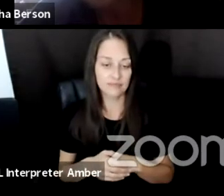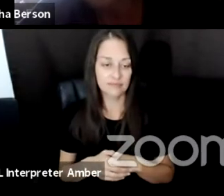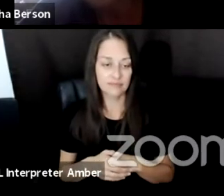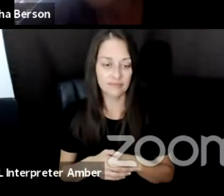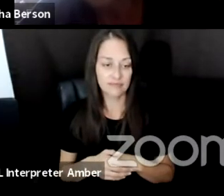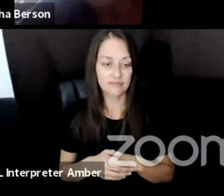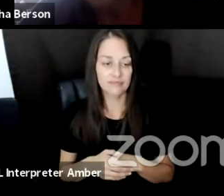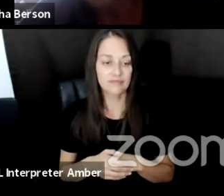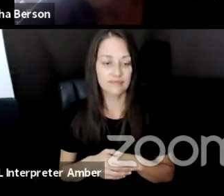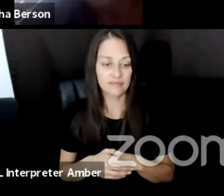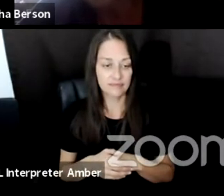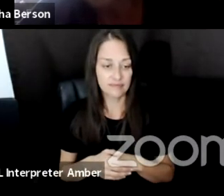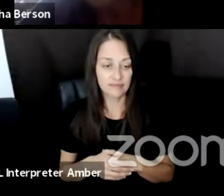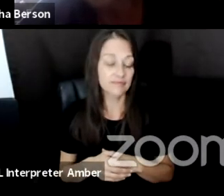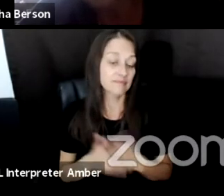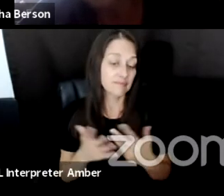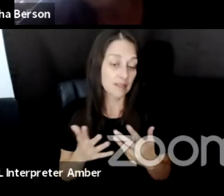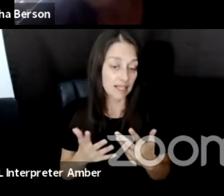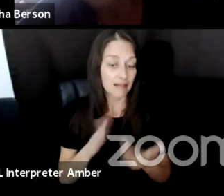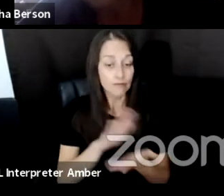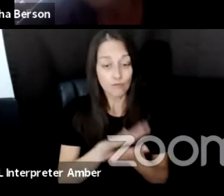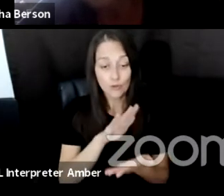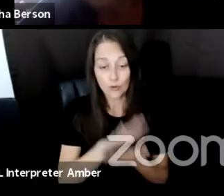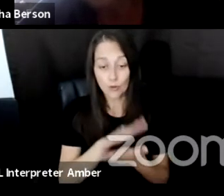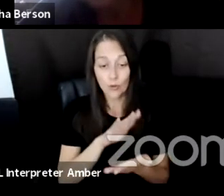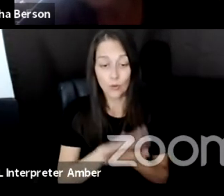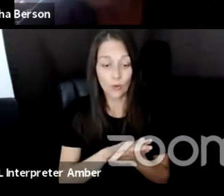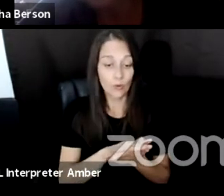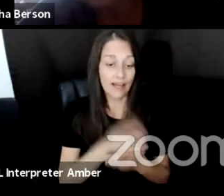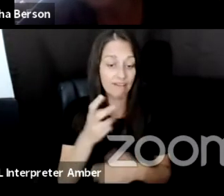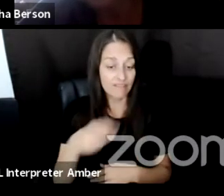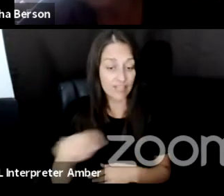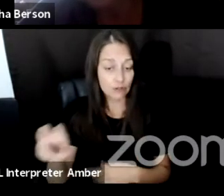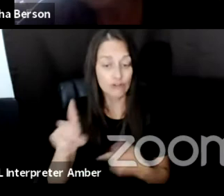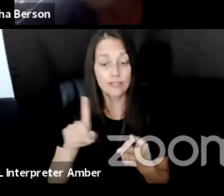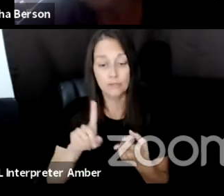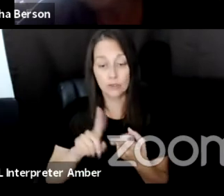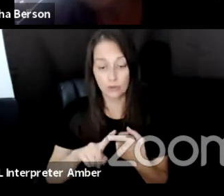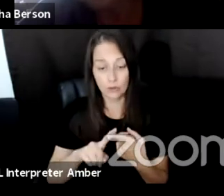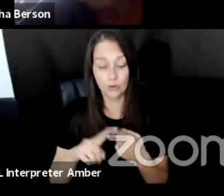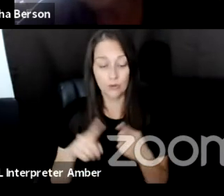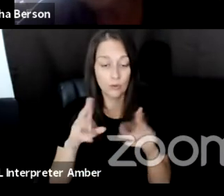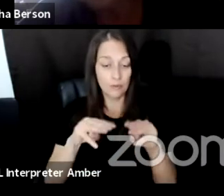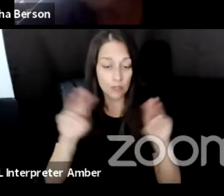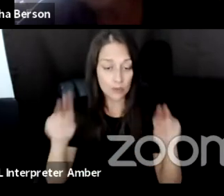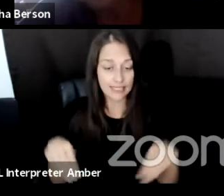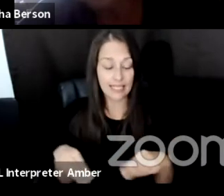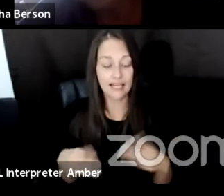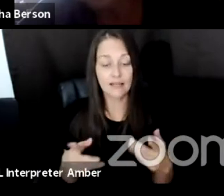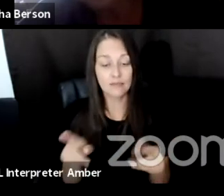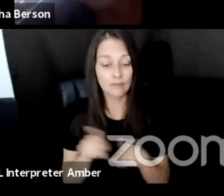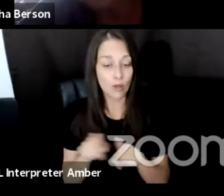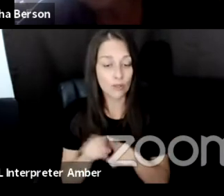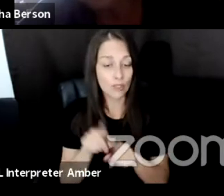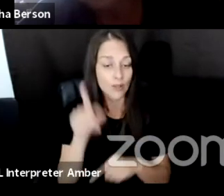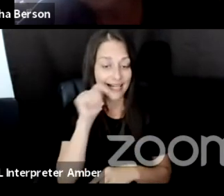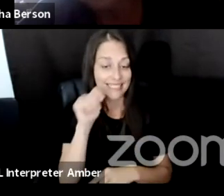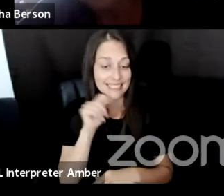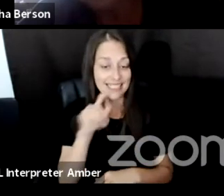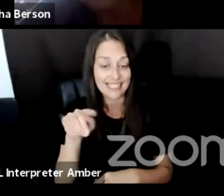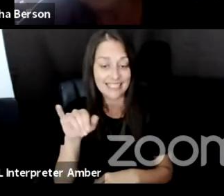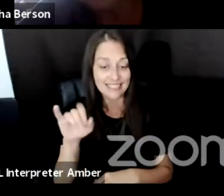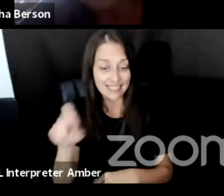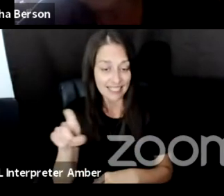classes, you know, go on field trips to museums or whatever, having things like team tickets where you know, going to shows and stuff is actually